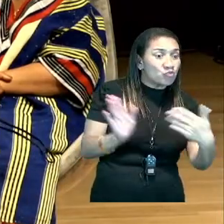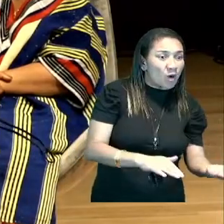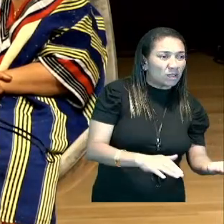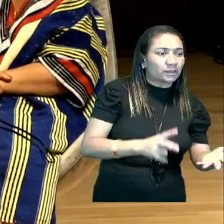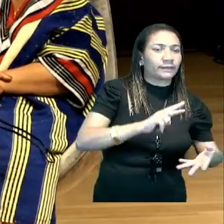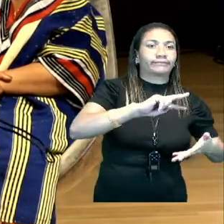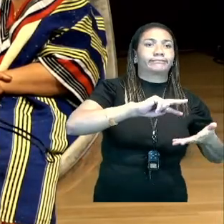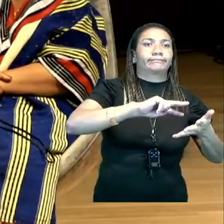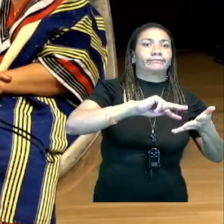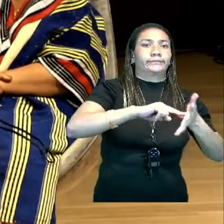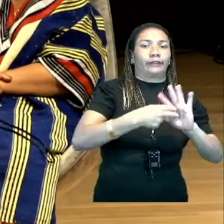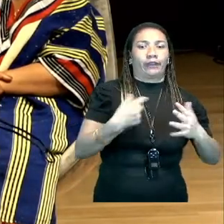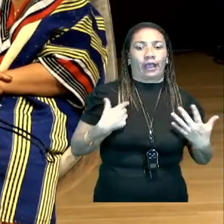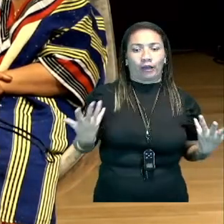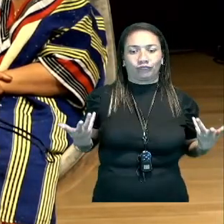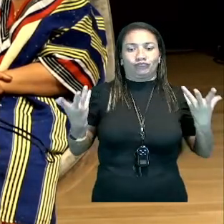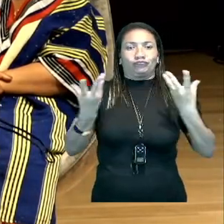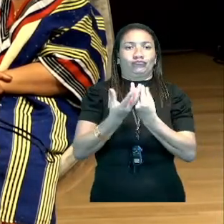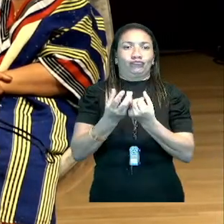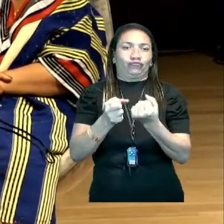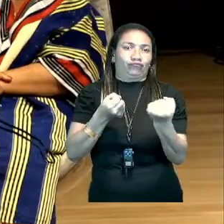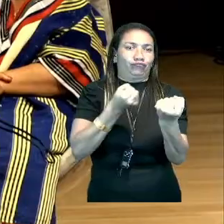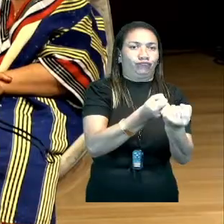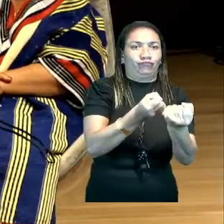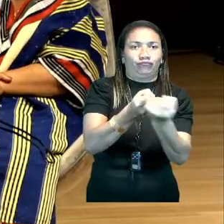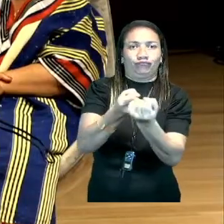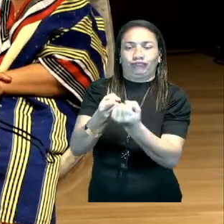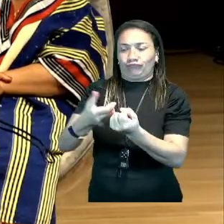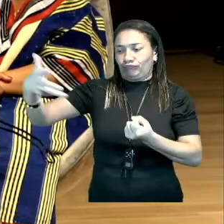And to stop death, we have to come together.